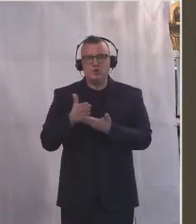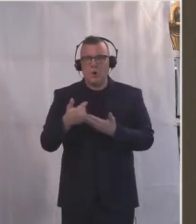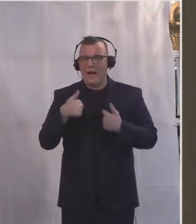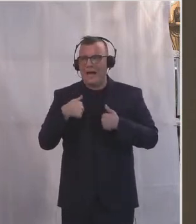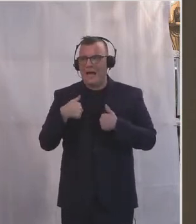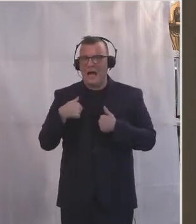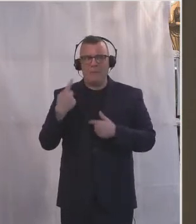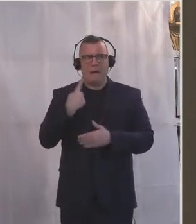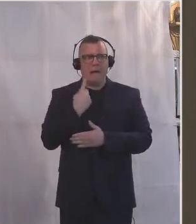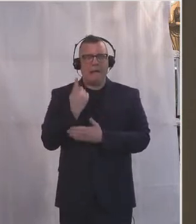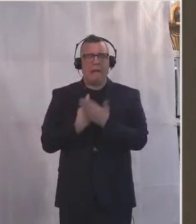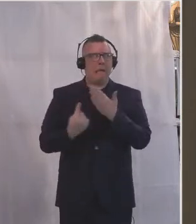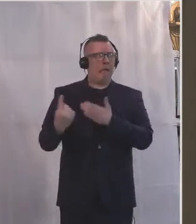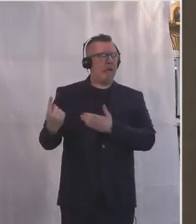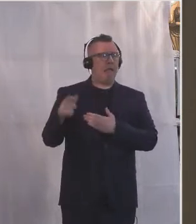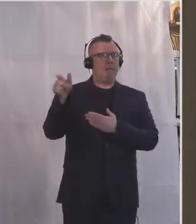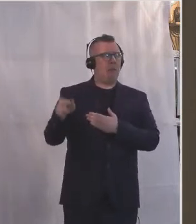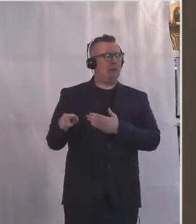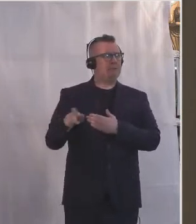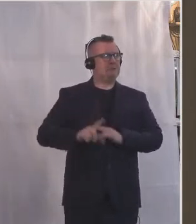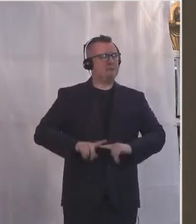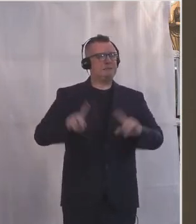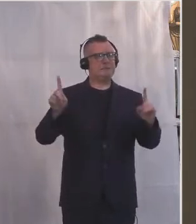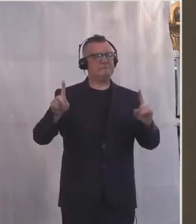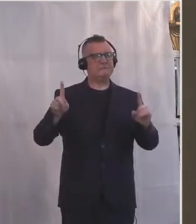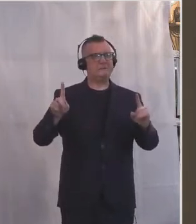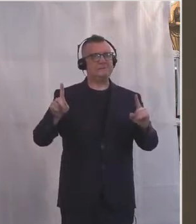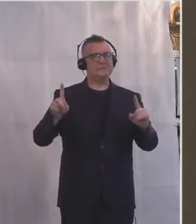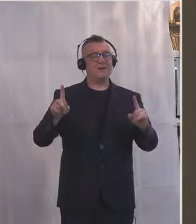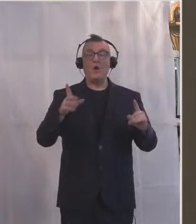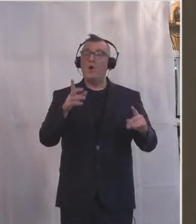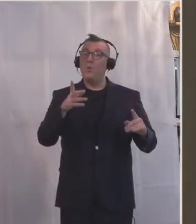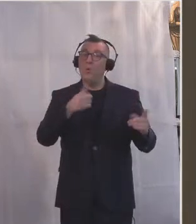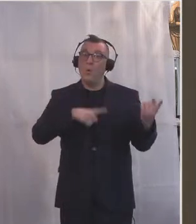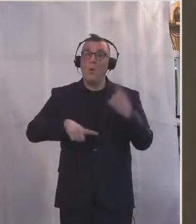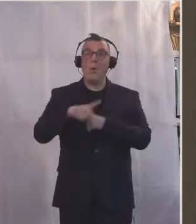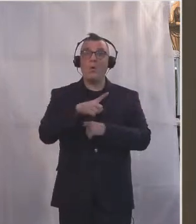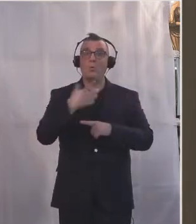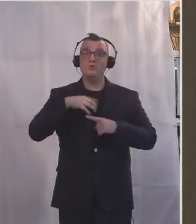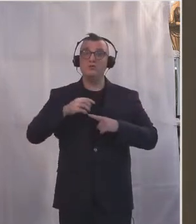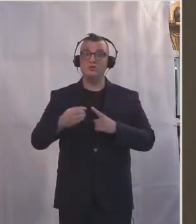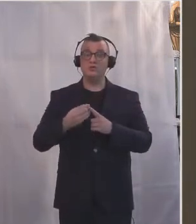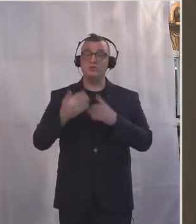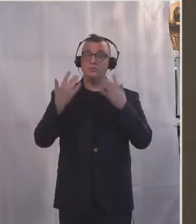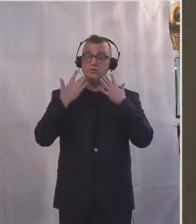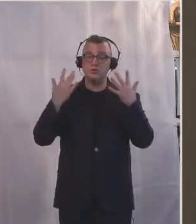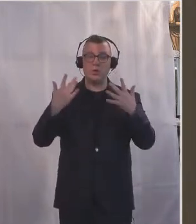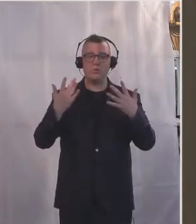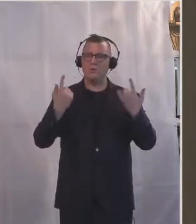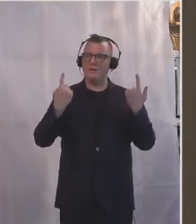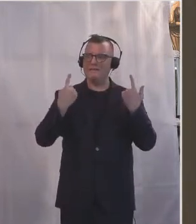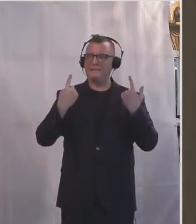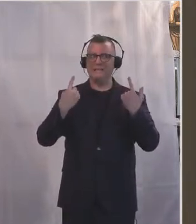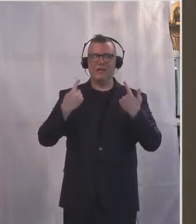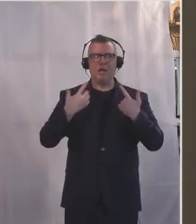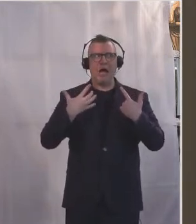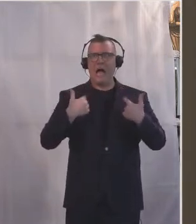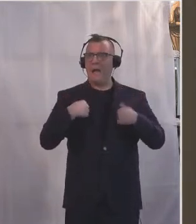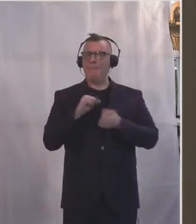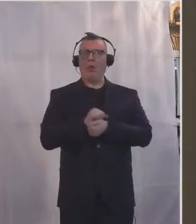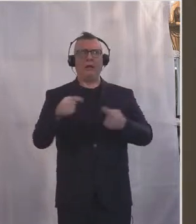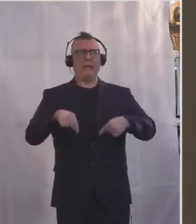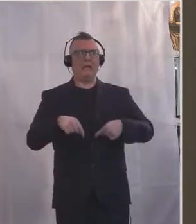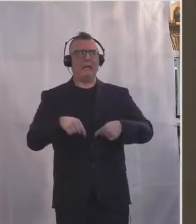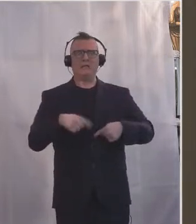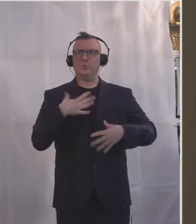look out of place. All of us have our version of not wanting to appear like we don't belong. So